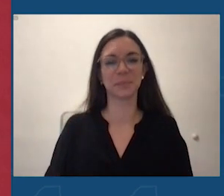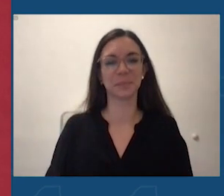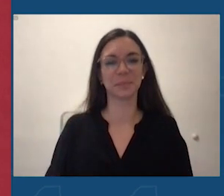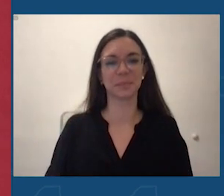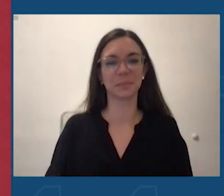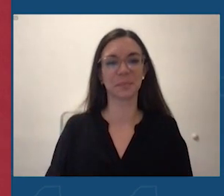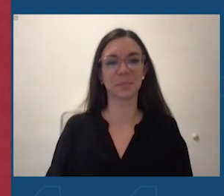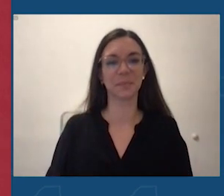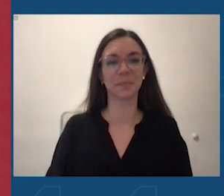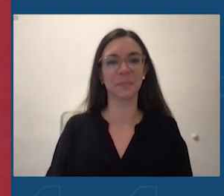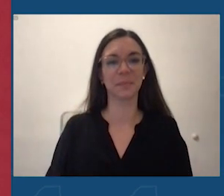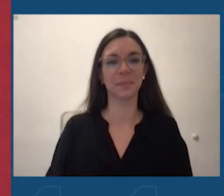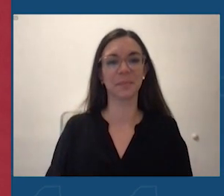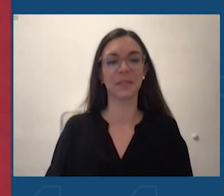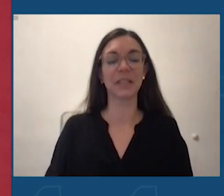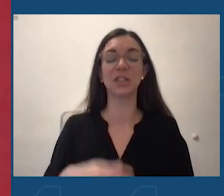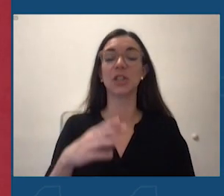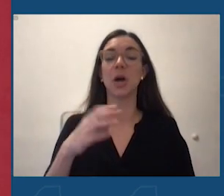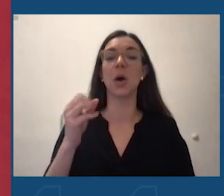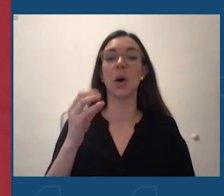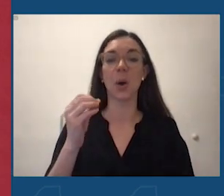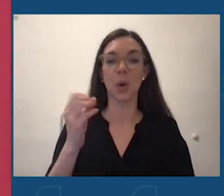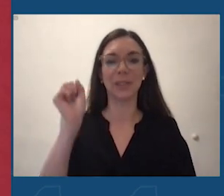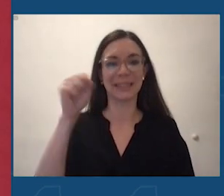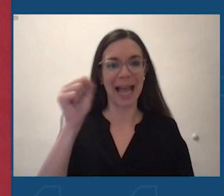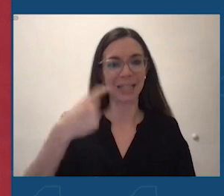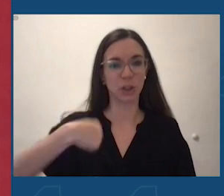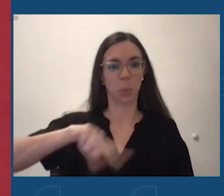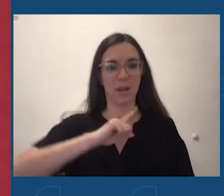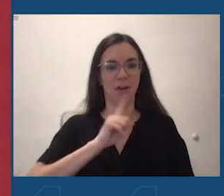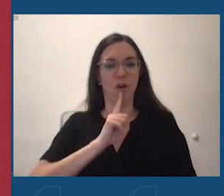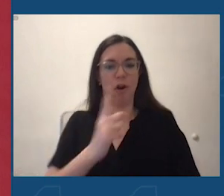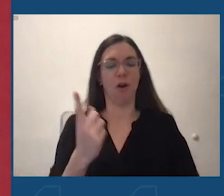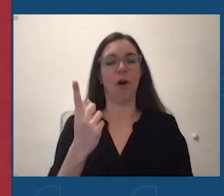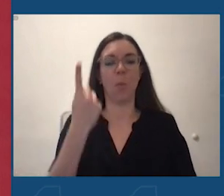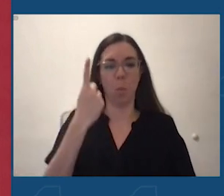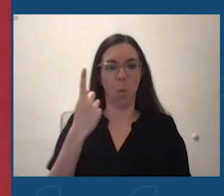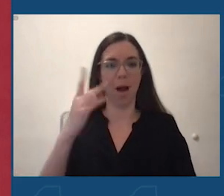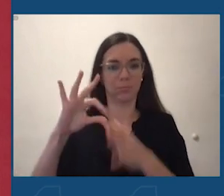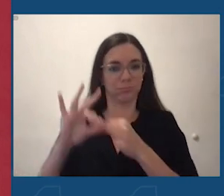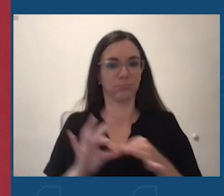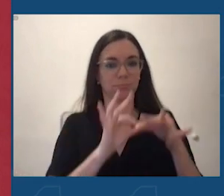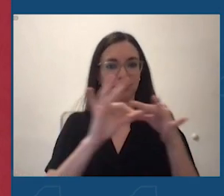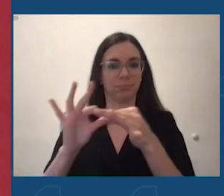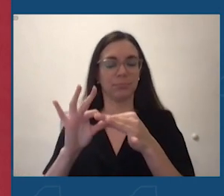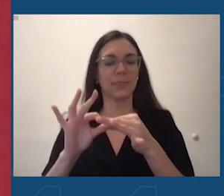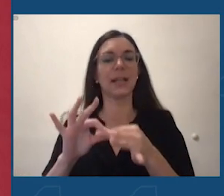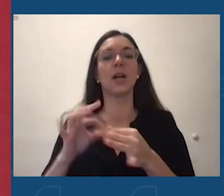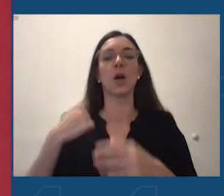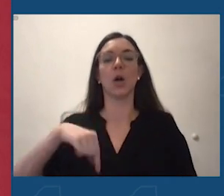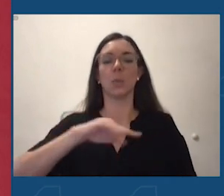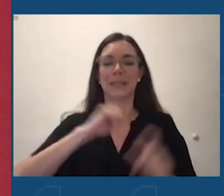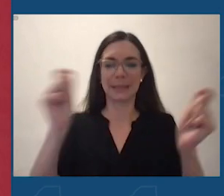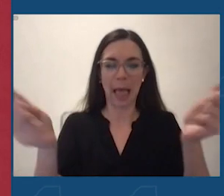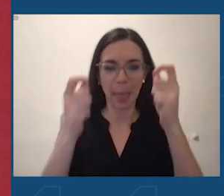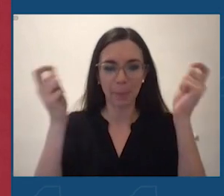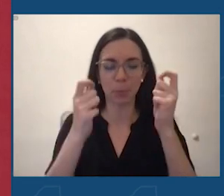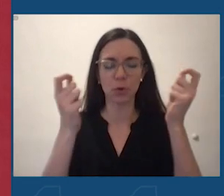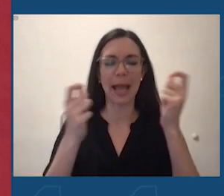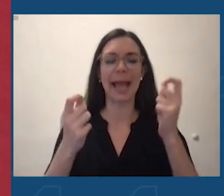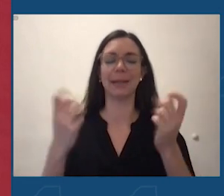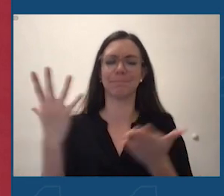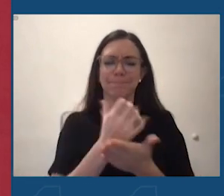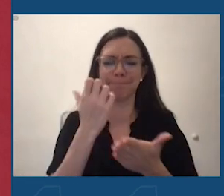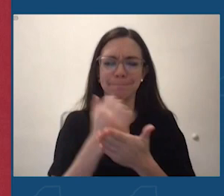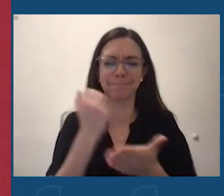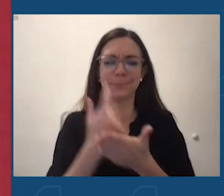So, somos uno, yes, we are one, and we celebrate and make up for the lost experience of not being able to